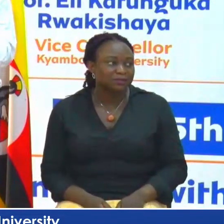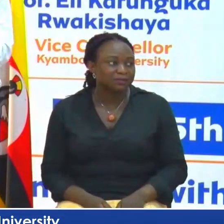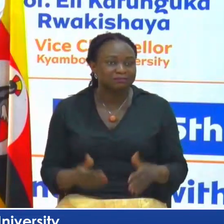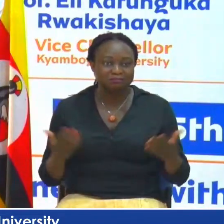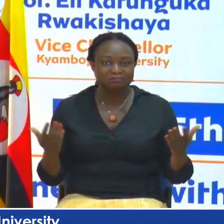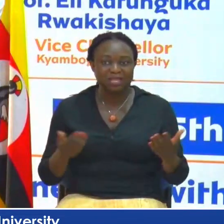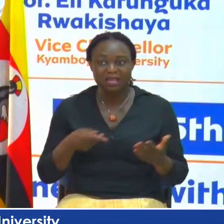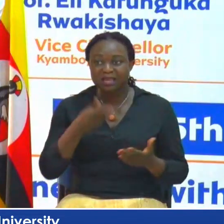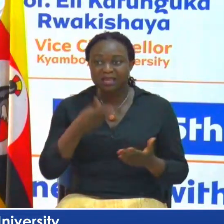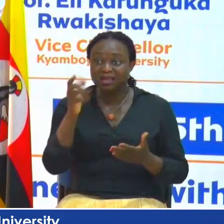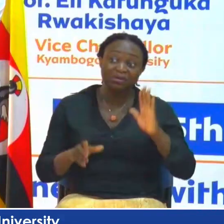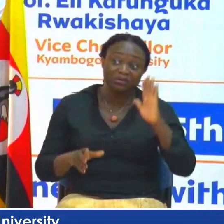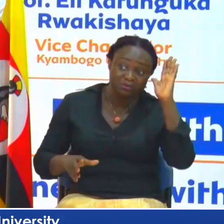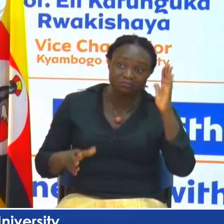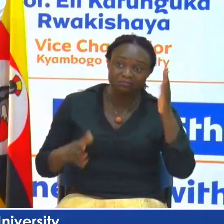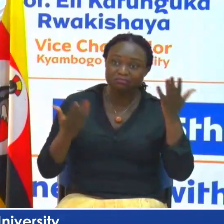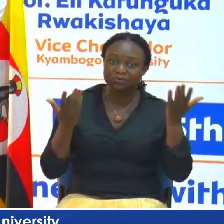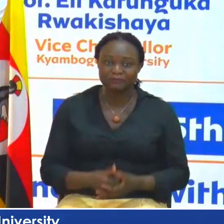By show of hands.